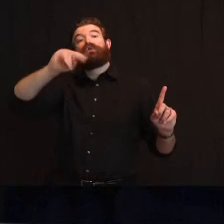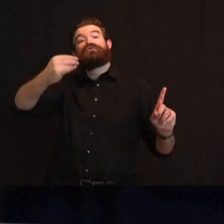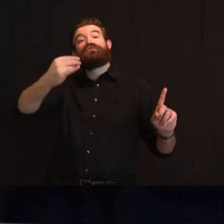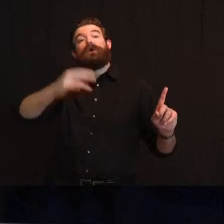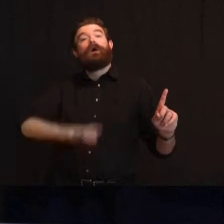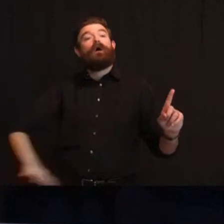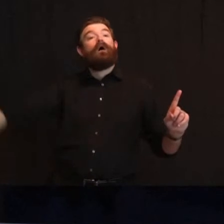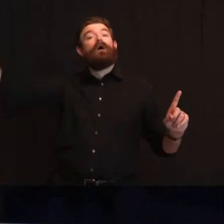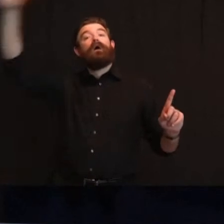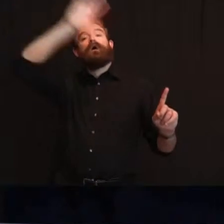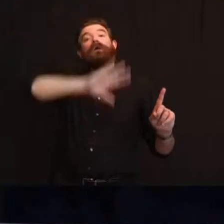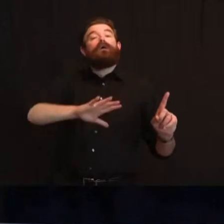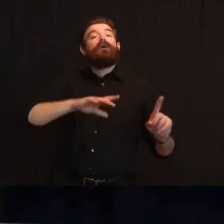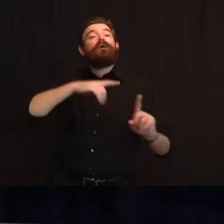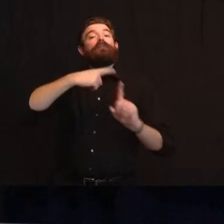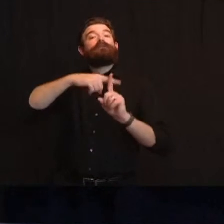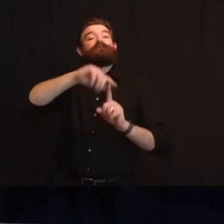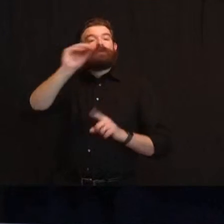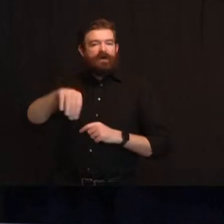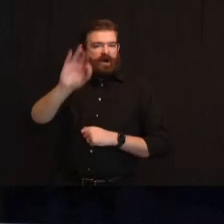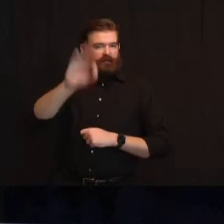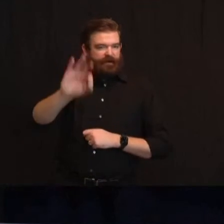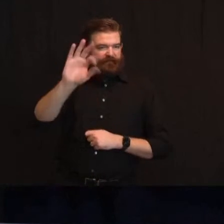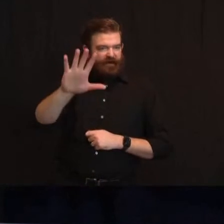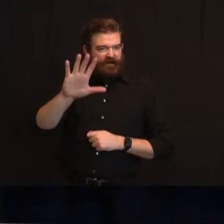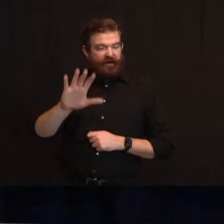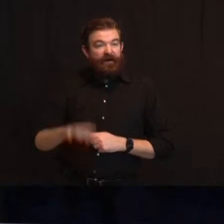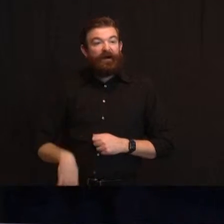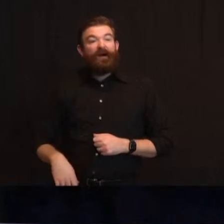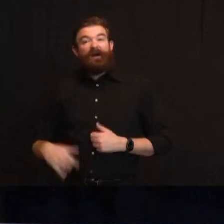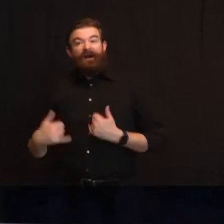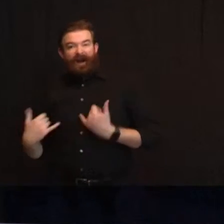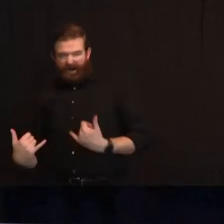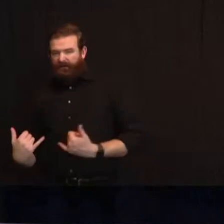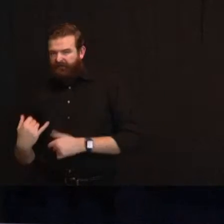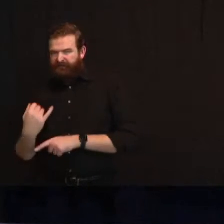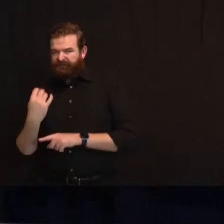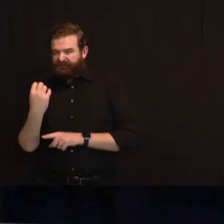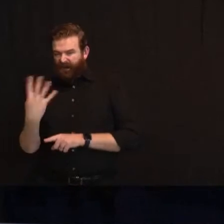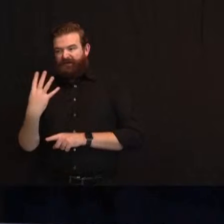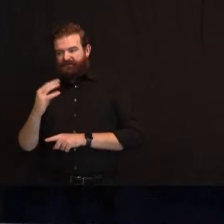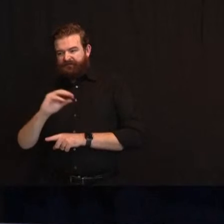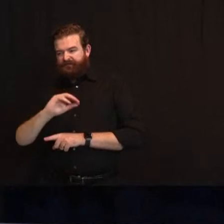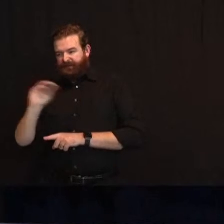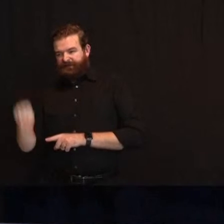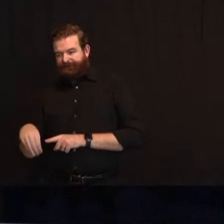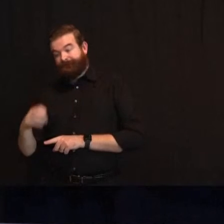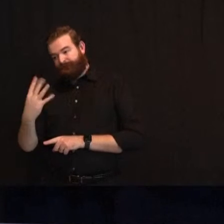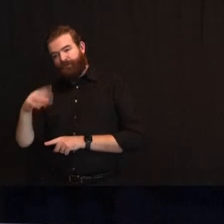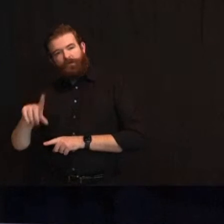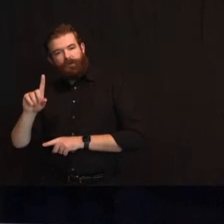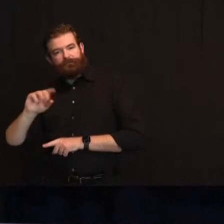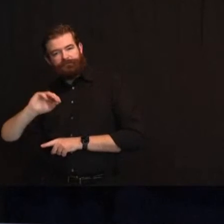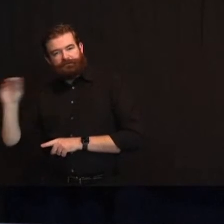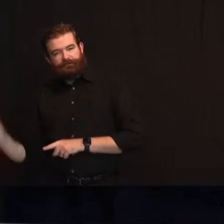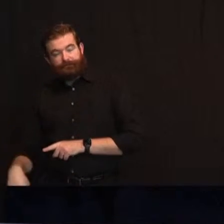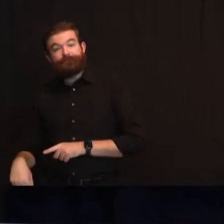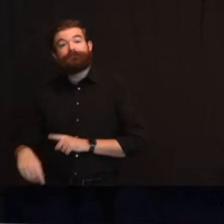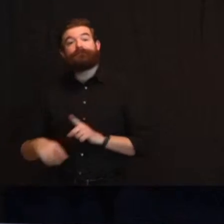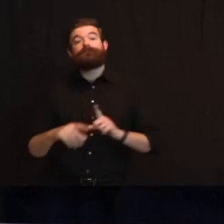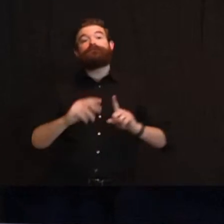9.95. Today, 14.1. The northern part of the state, 10.37 on the